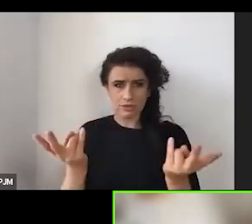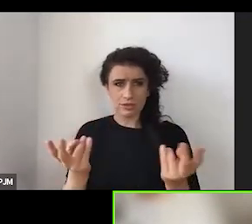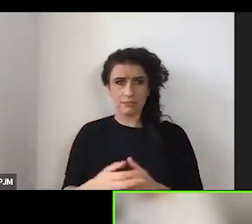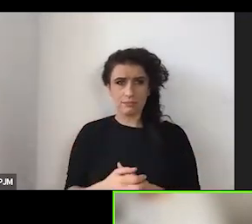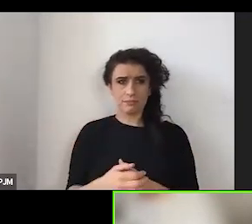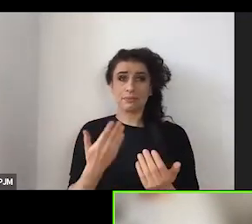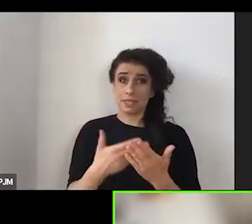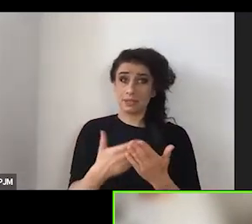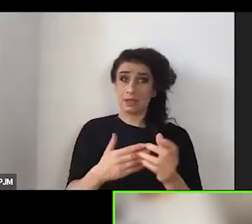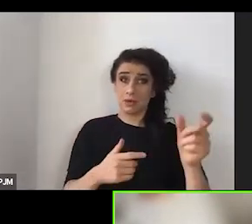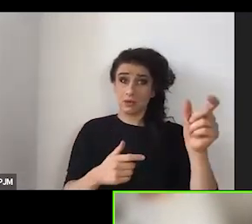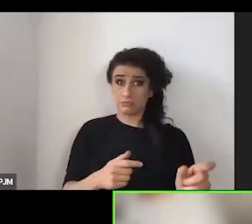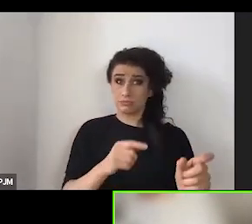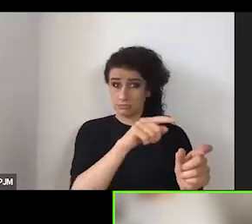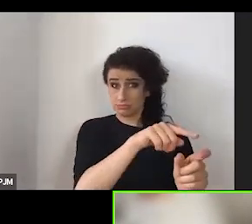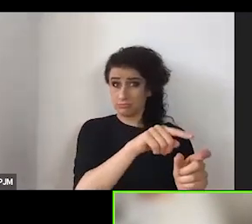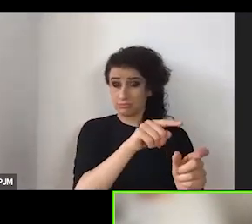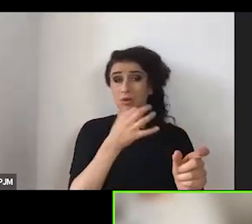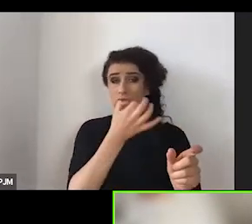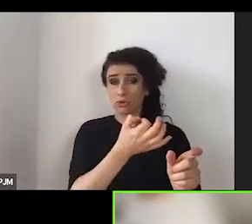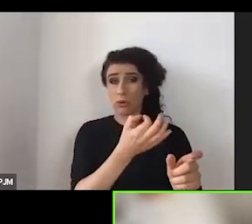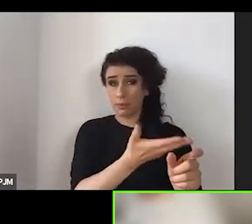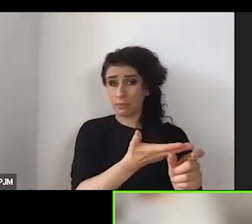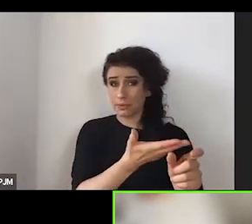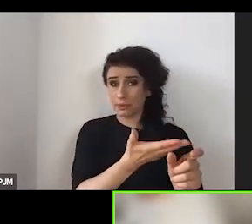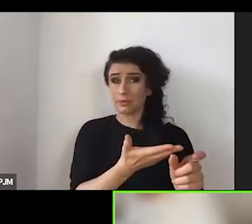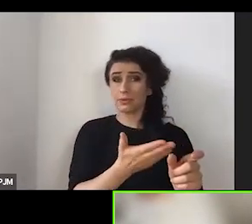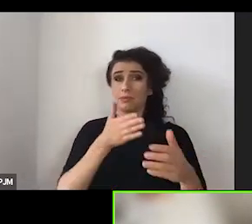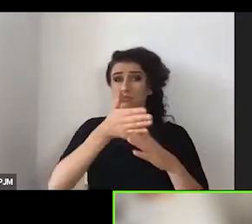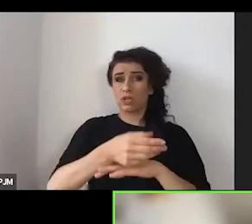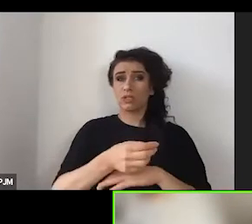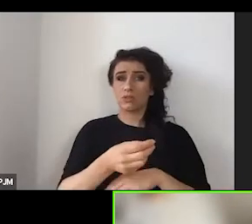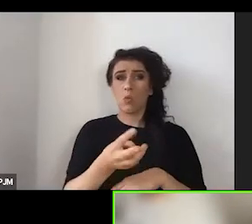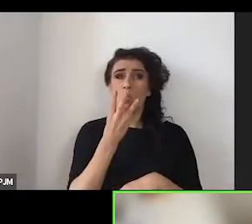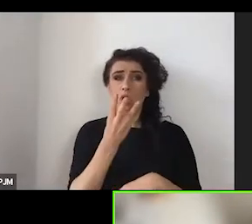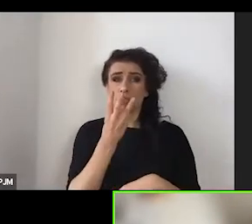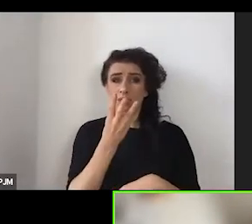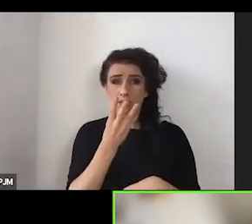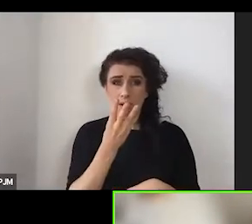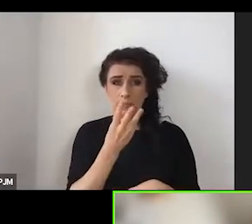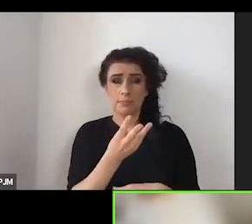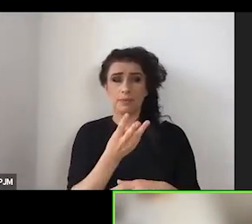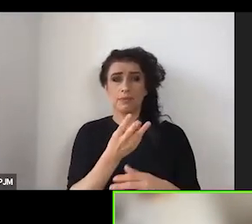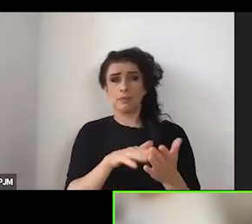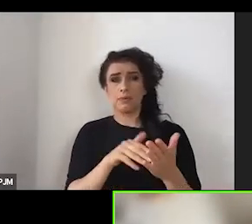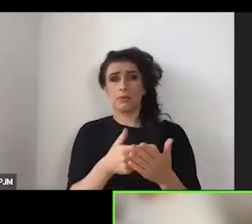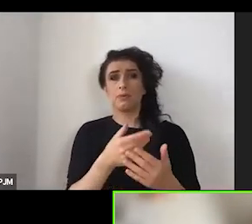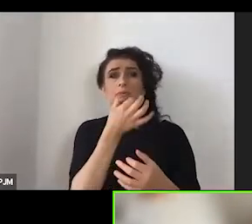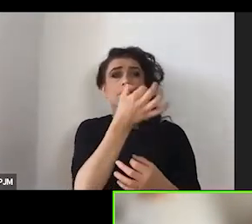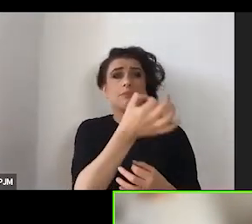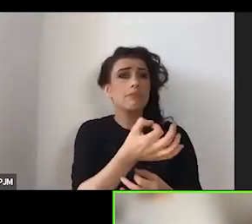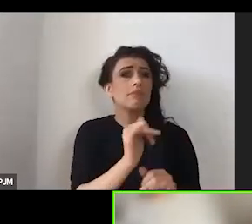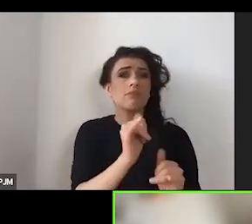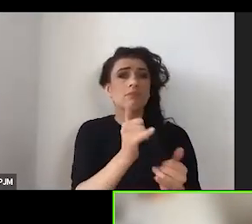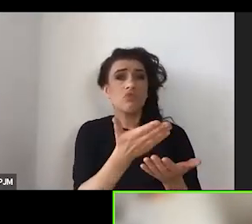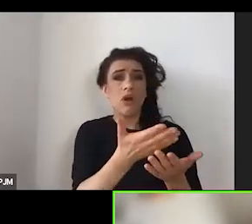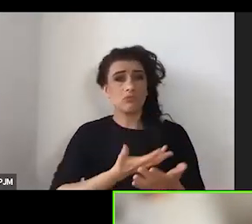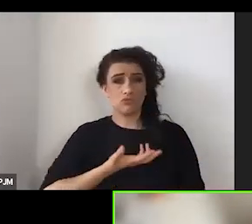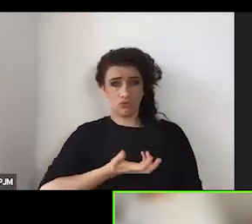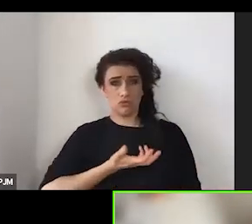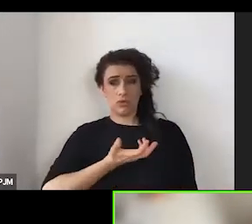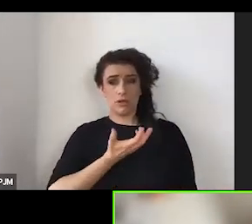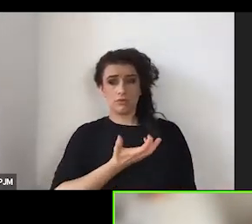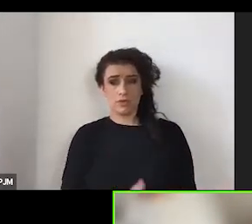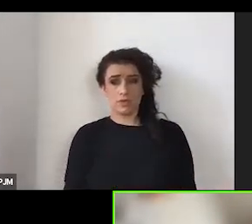our list, so how is it going? But it's hard. Like I cannot say we succeeded.